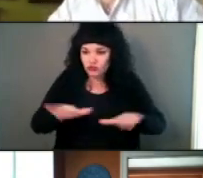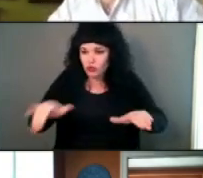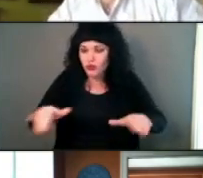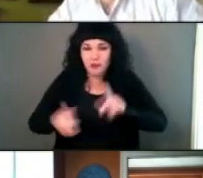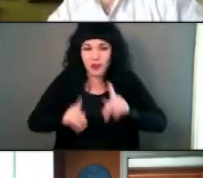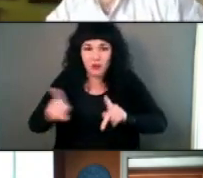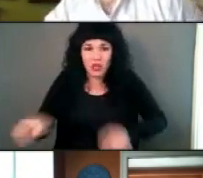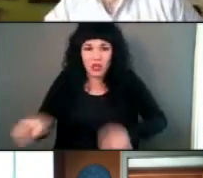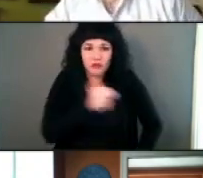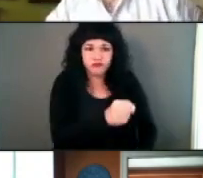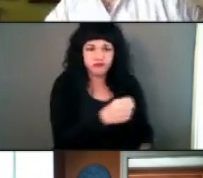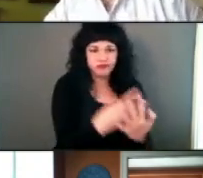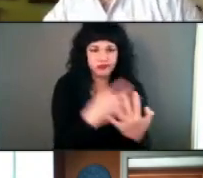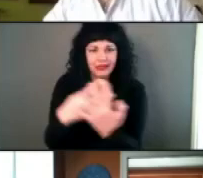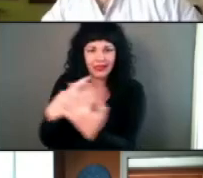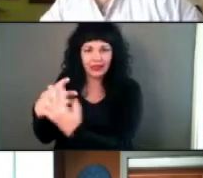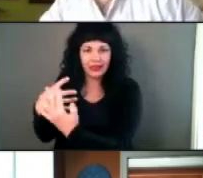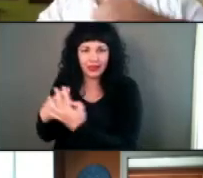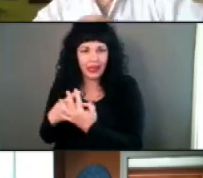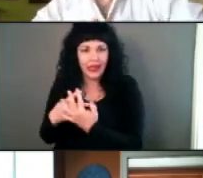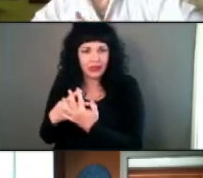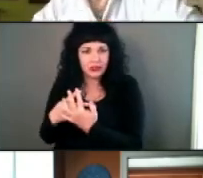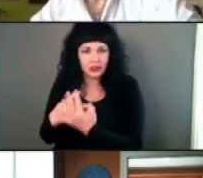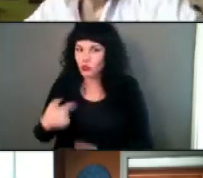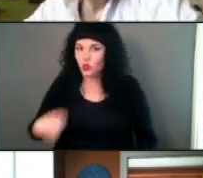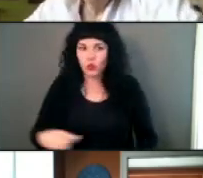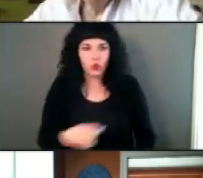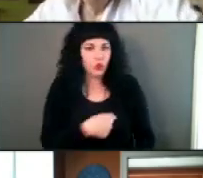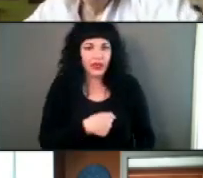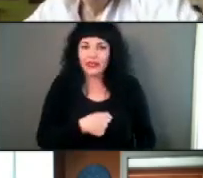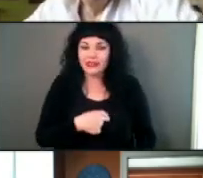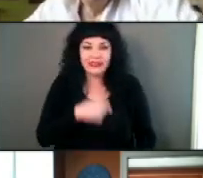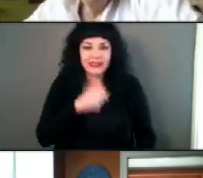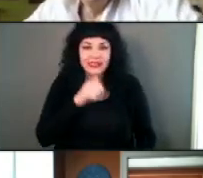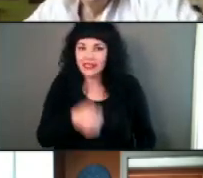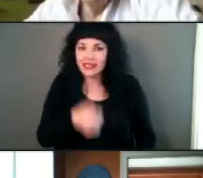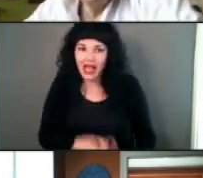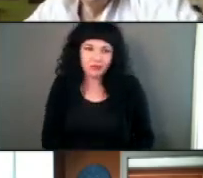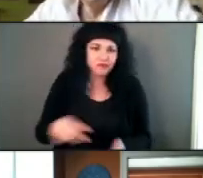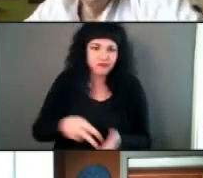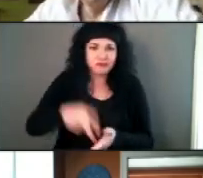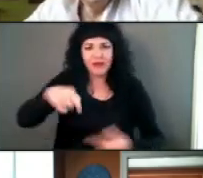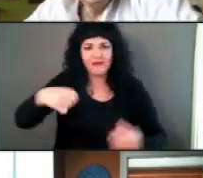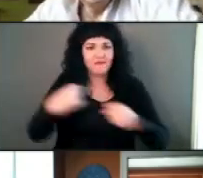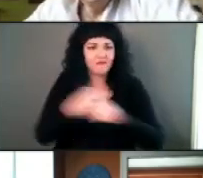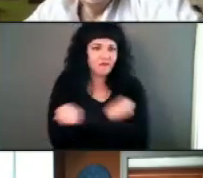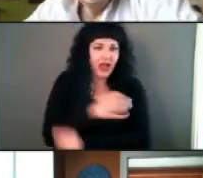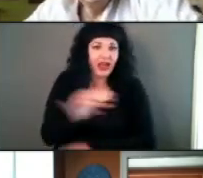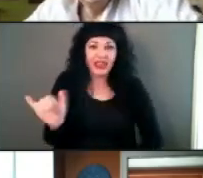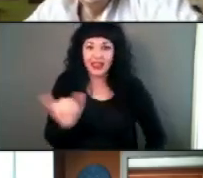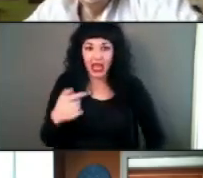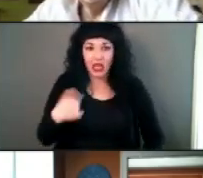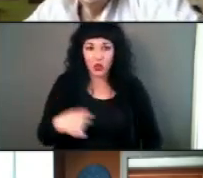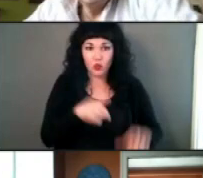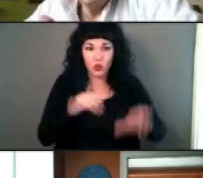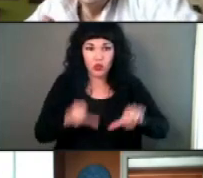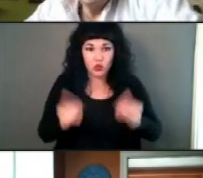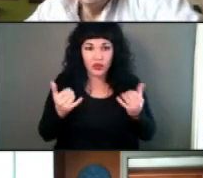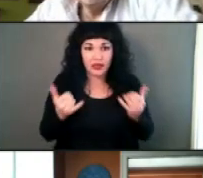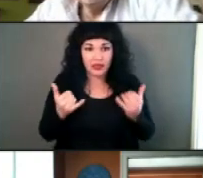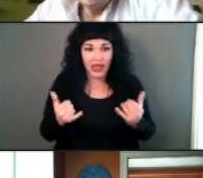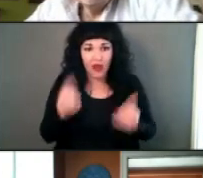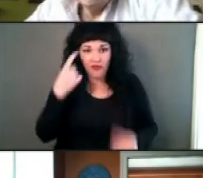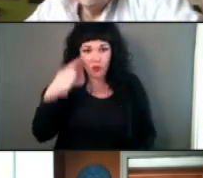now for George. And I call him George because I want to remember he was a guy, like one of my sons, like one of my